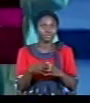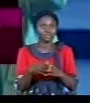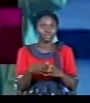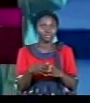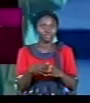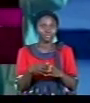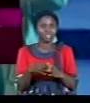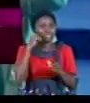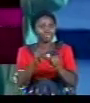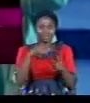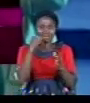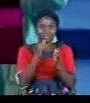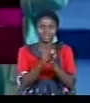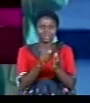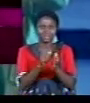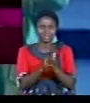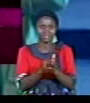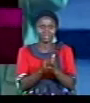I said, me too, I am serious.